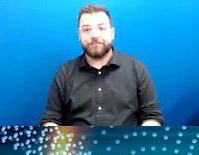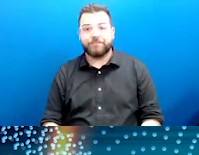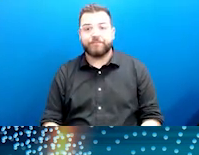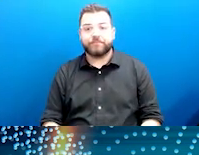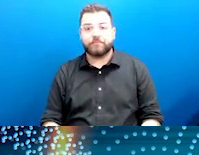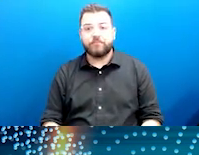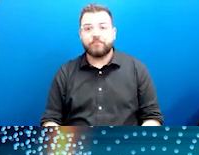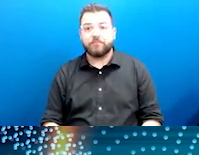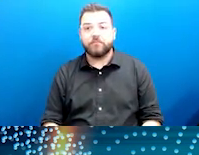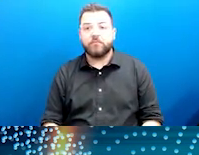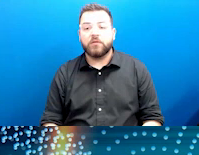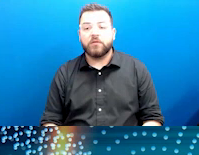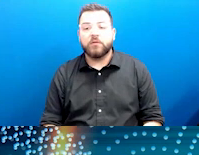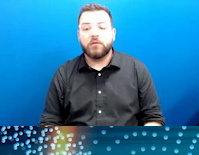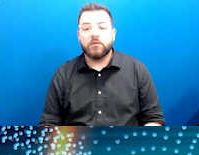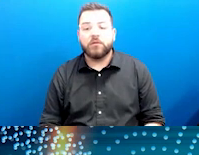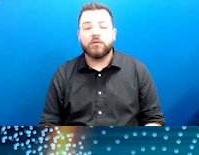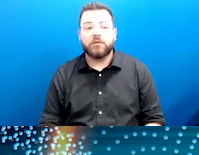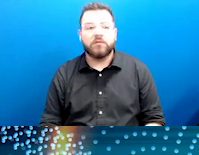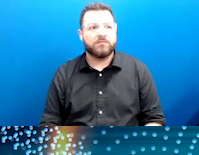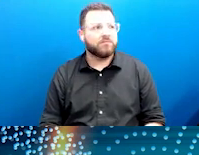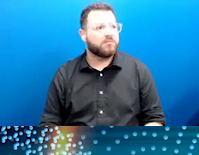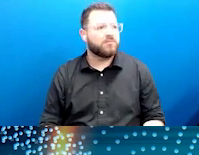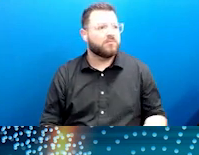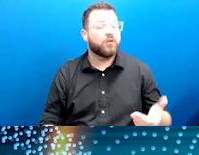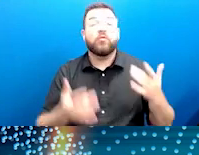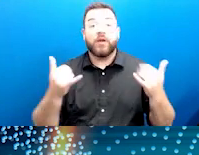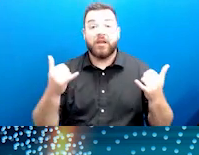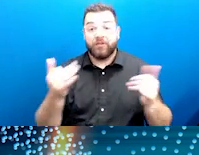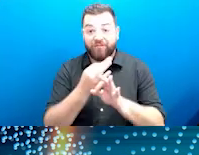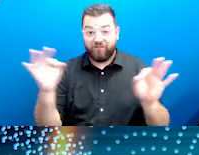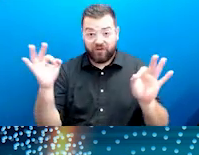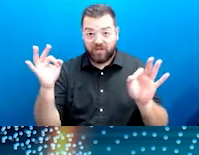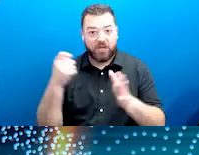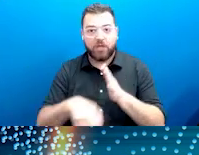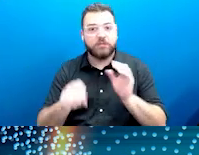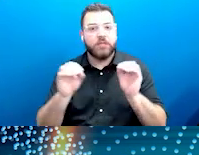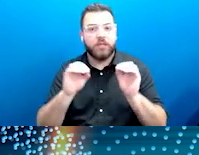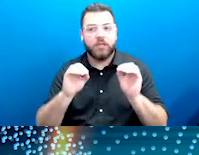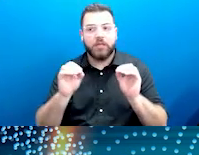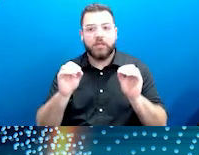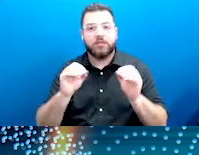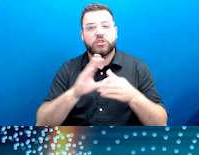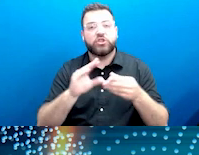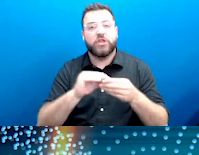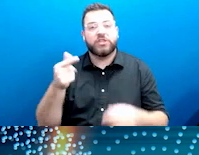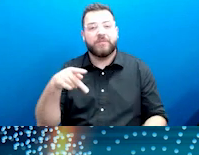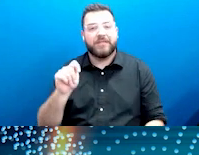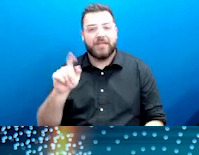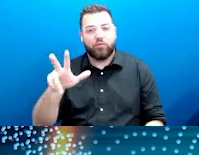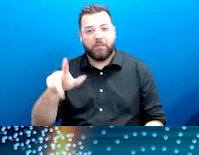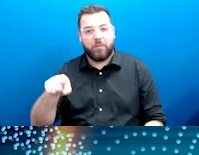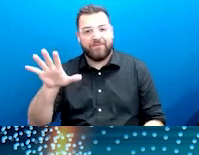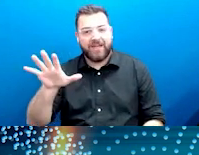it something that's free for everyone or the other thing? It's free right now. So this is ChatGPT and it says 3.5. There is a premium version, which